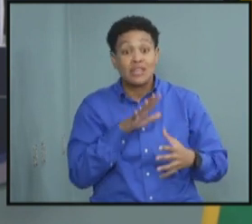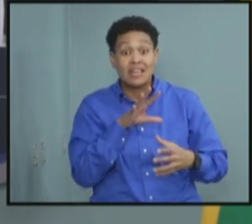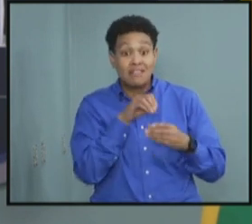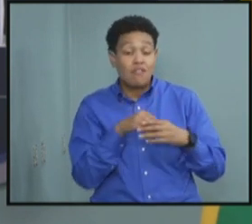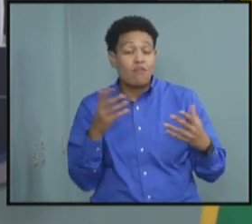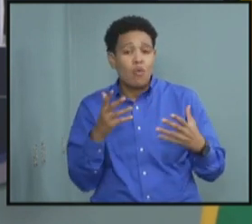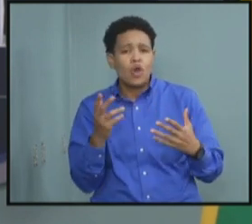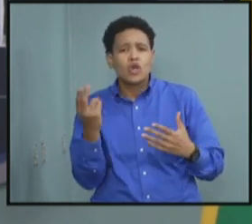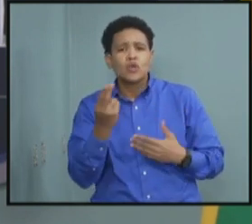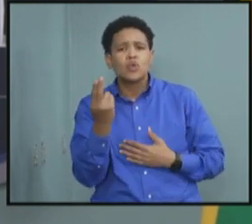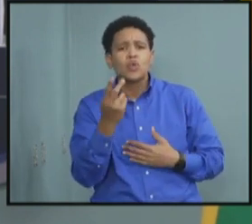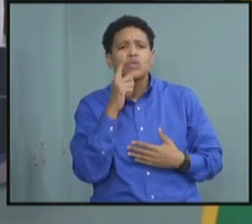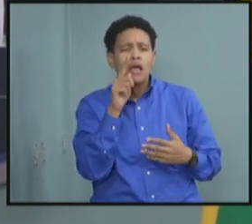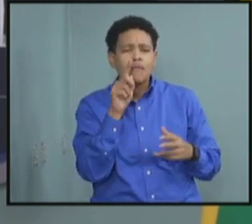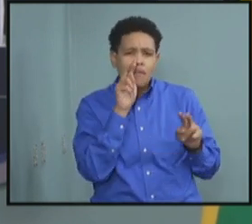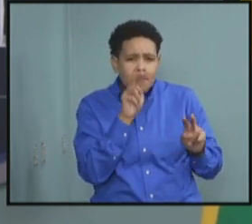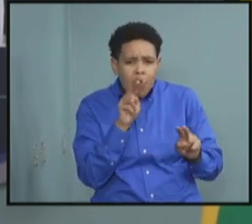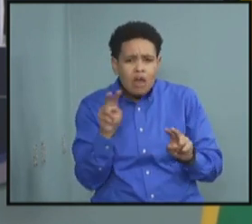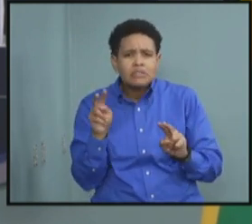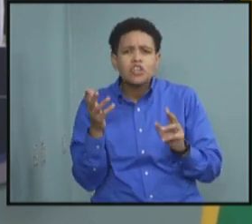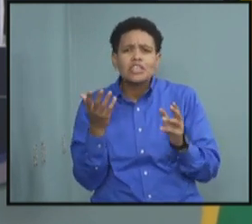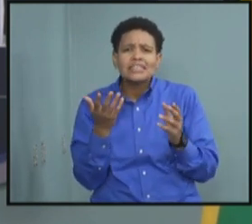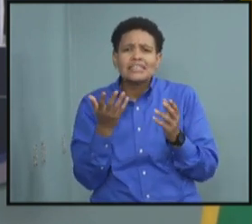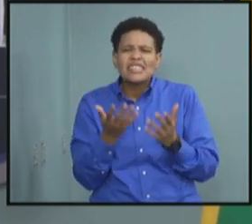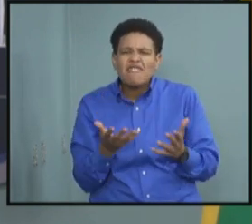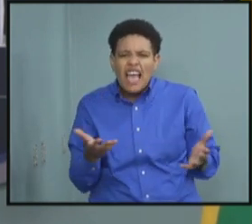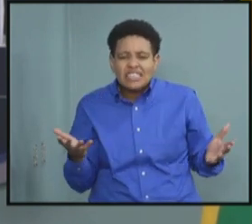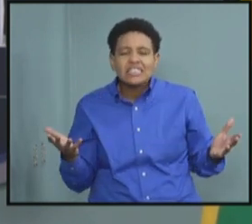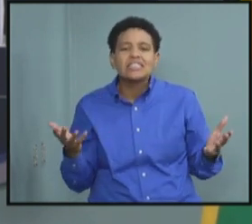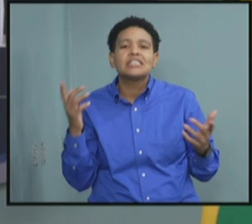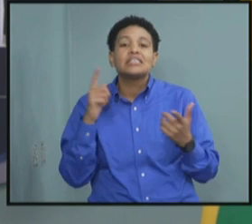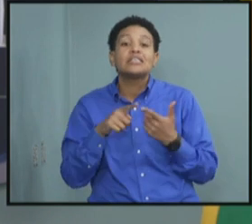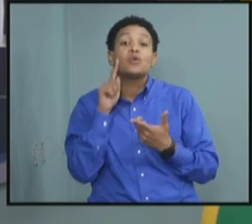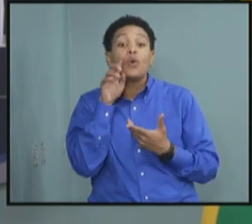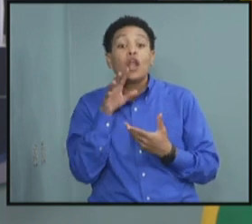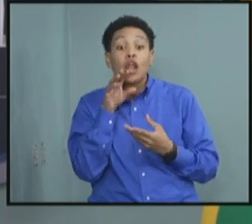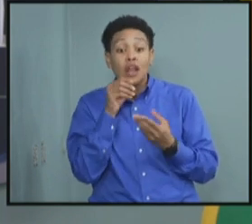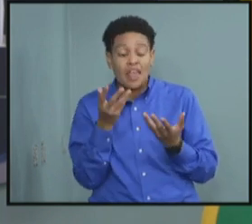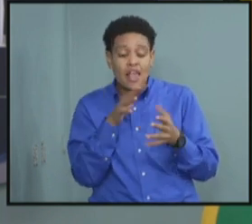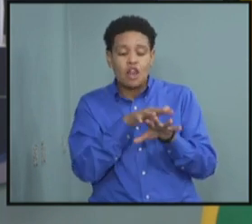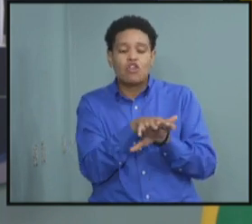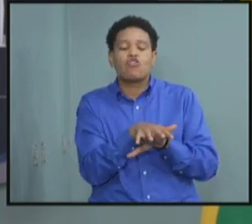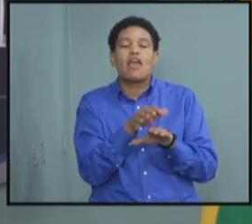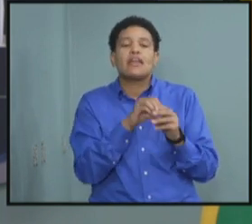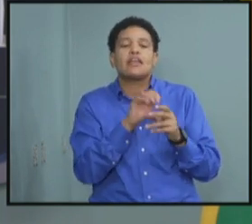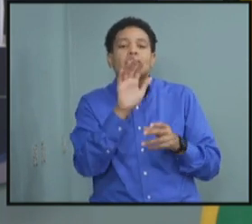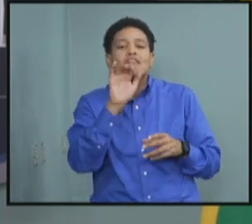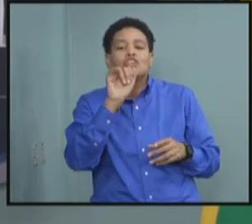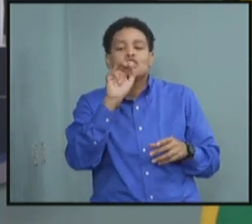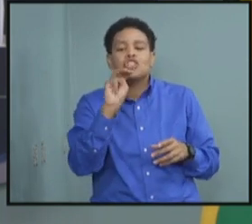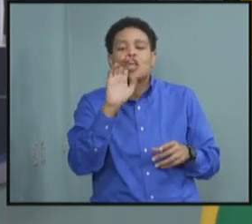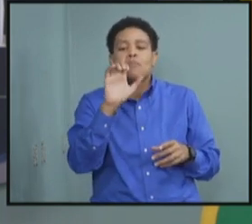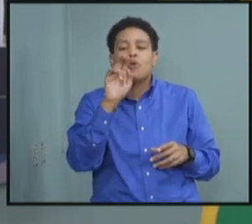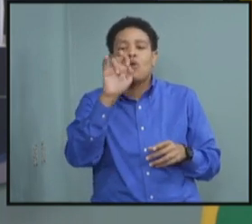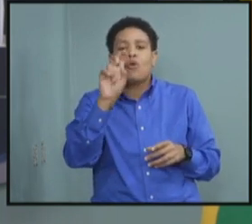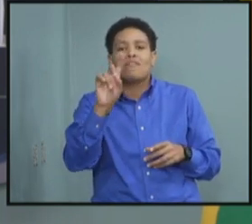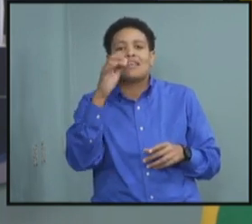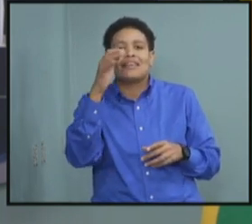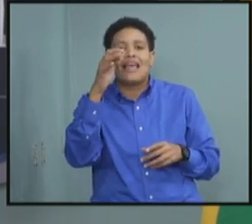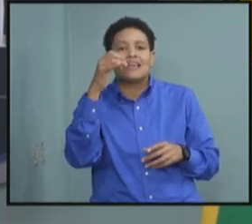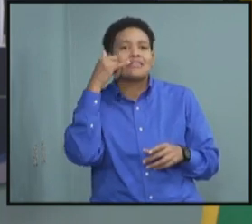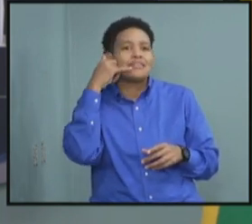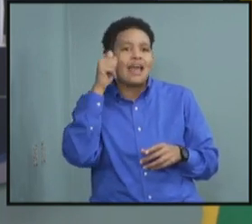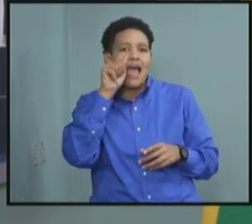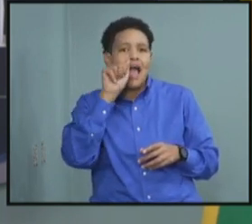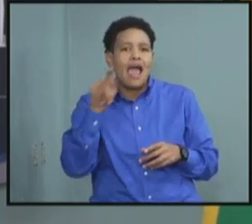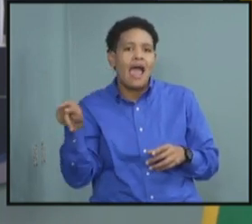the use of monitoring devices, and this will be integrated into the COVID-19 mobile app. I